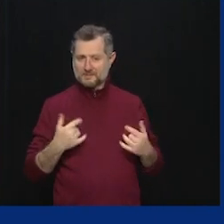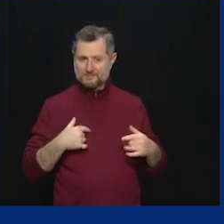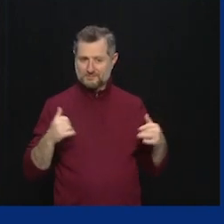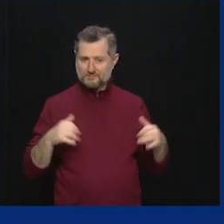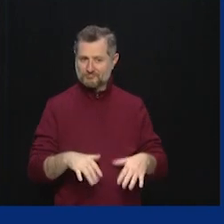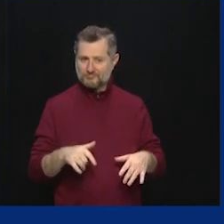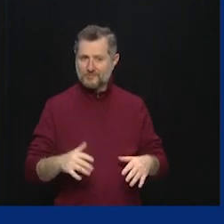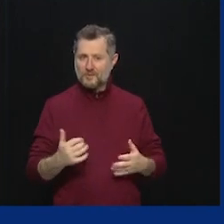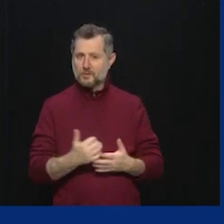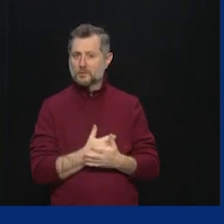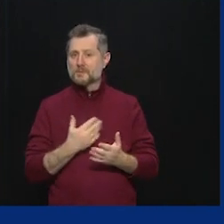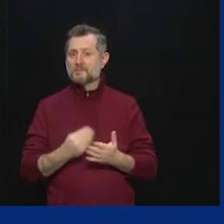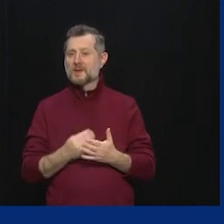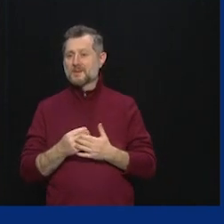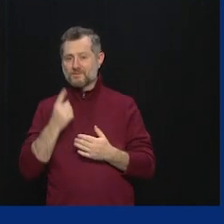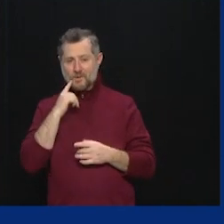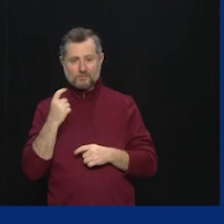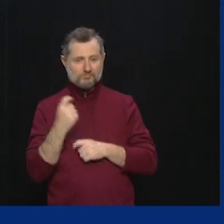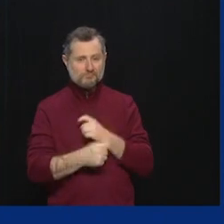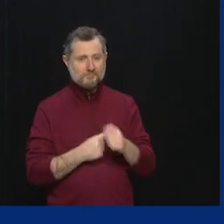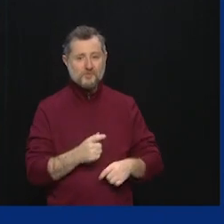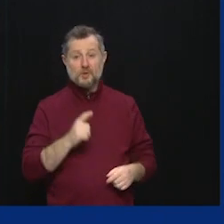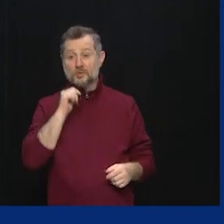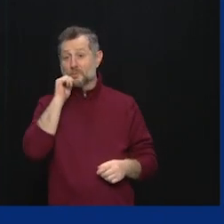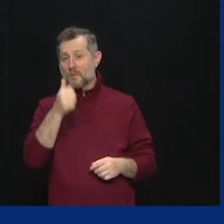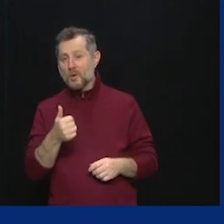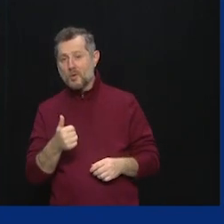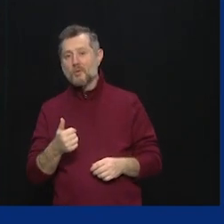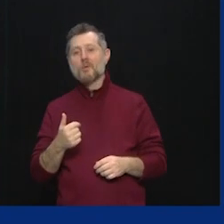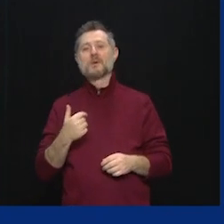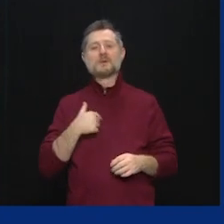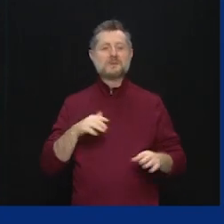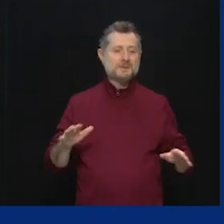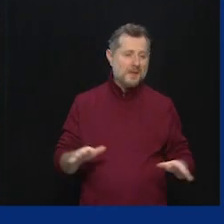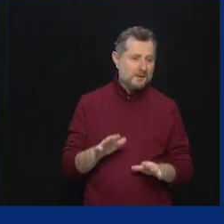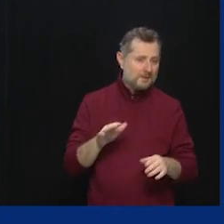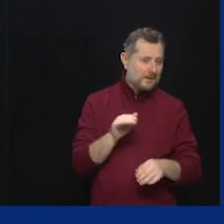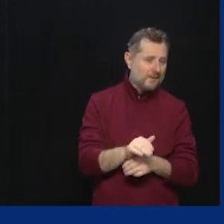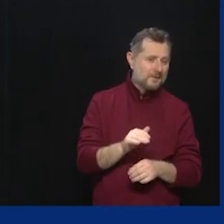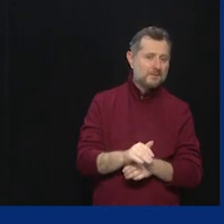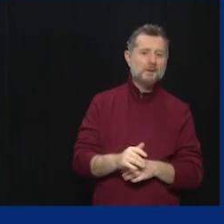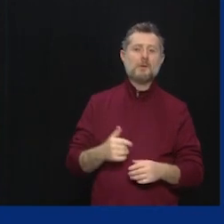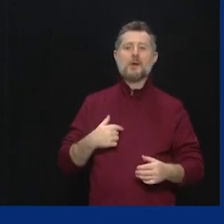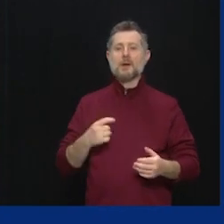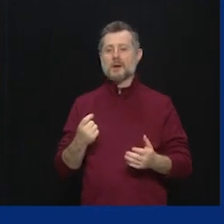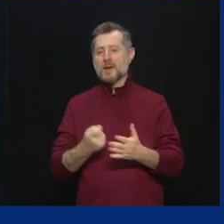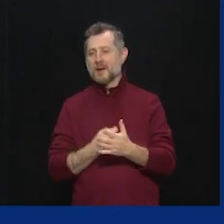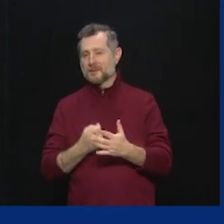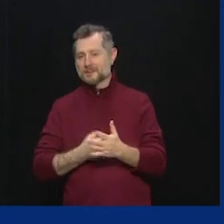and a hockey game tomorrow night and Sunday night. Thank you to everyone at Hunt for a job well done.